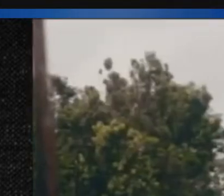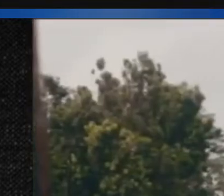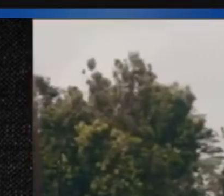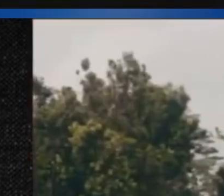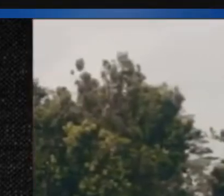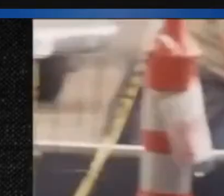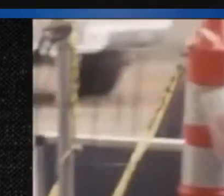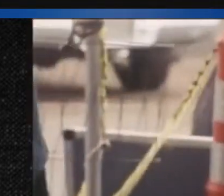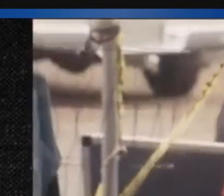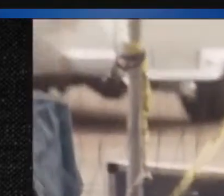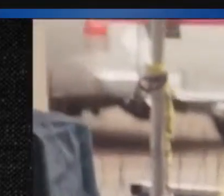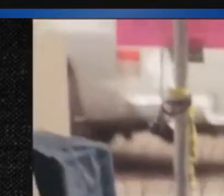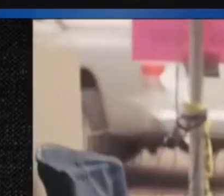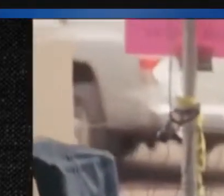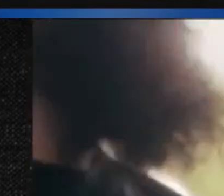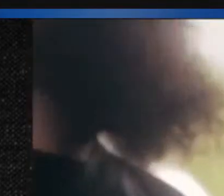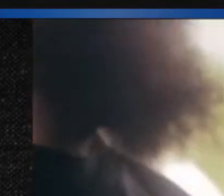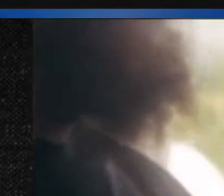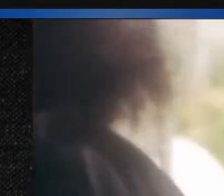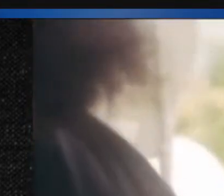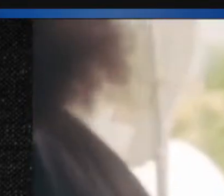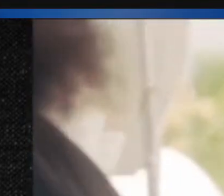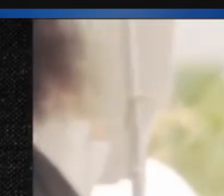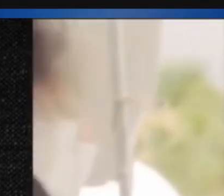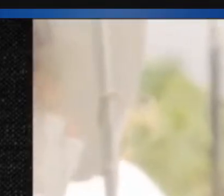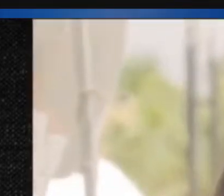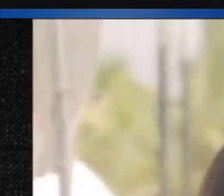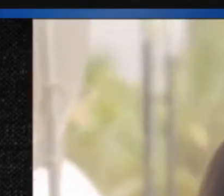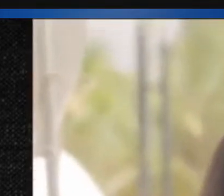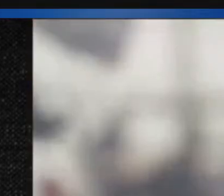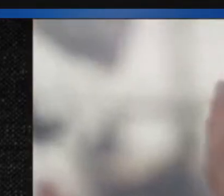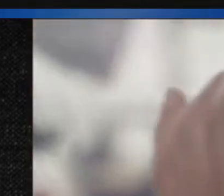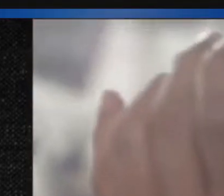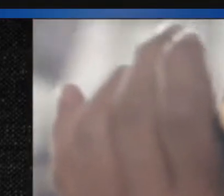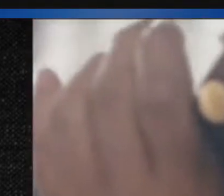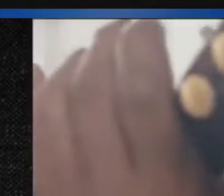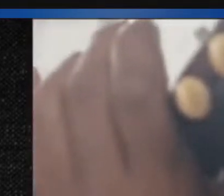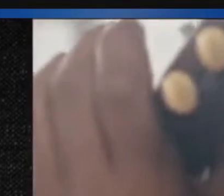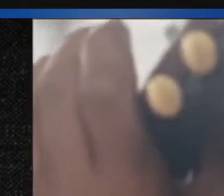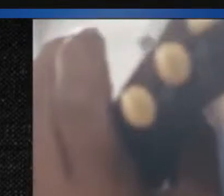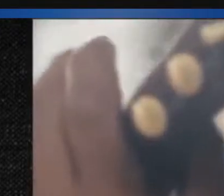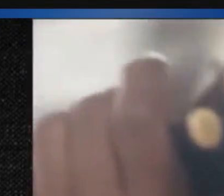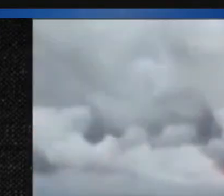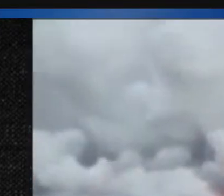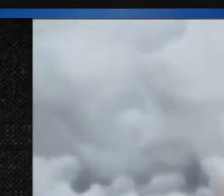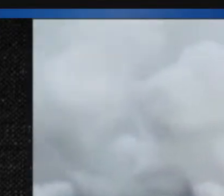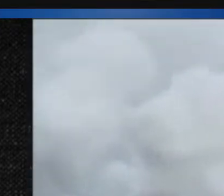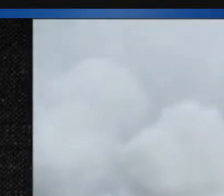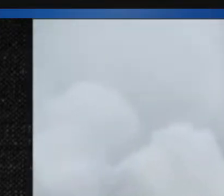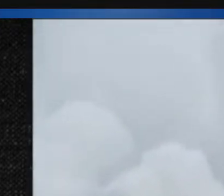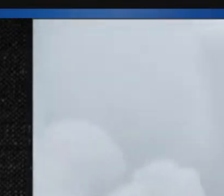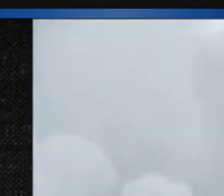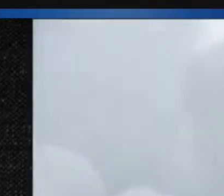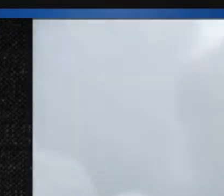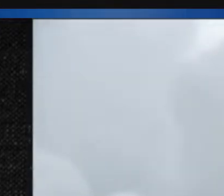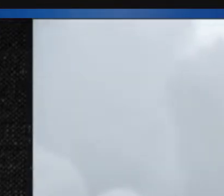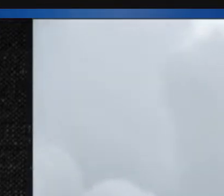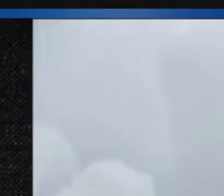we're growing closer together as a community. When tragedies like this strike, you really realize how much you need each other.